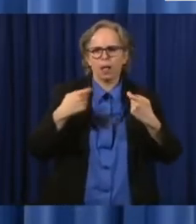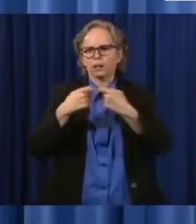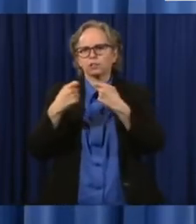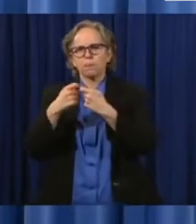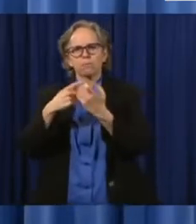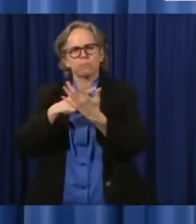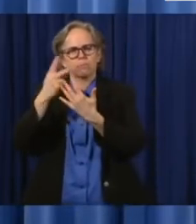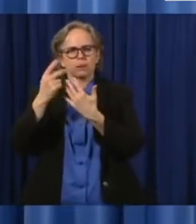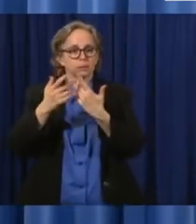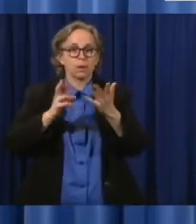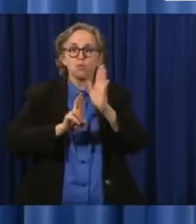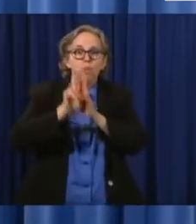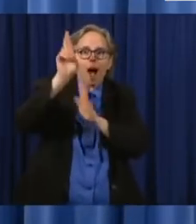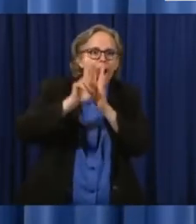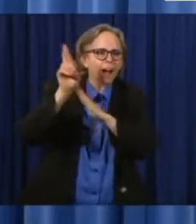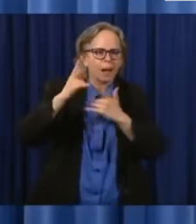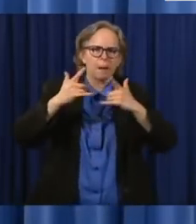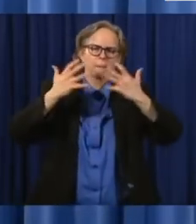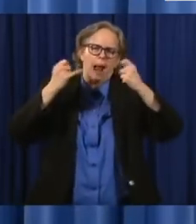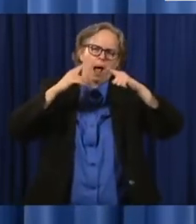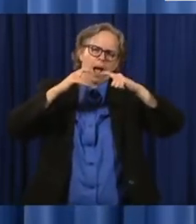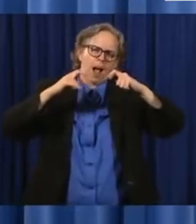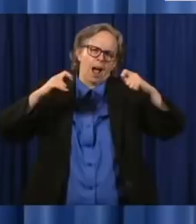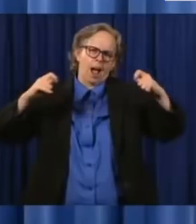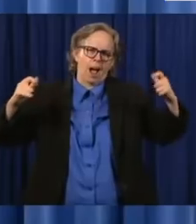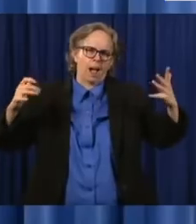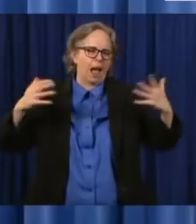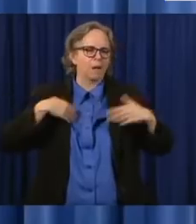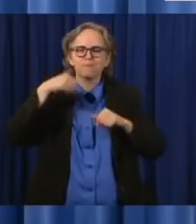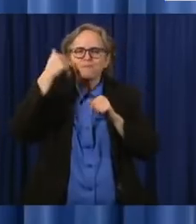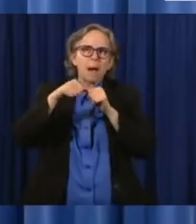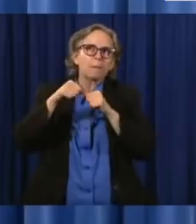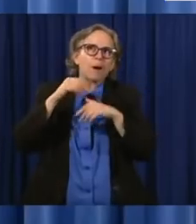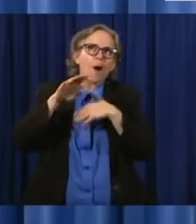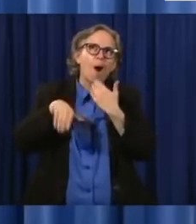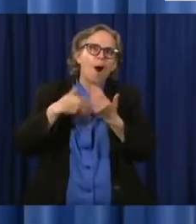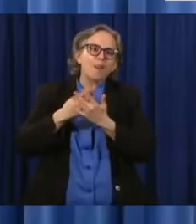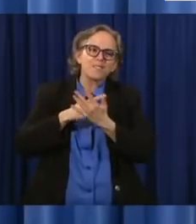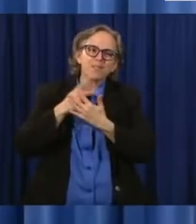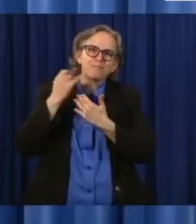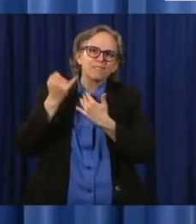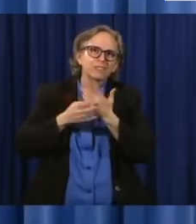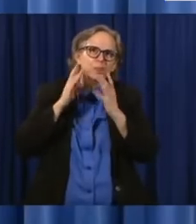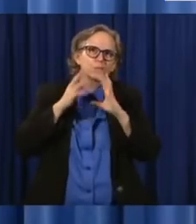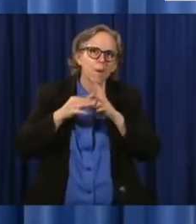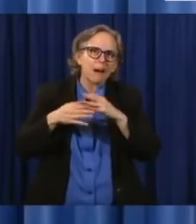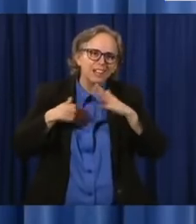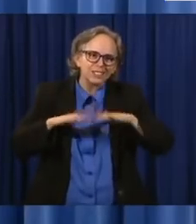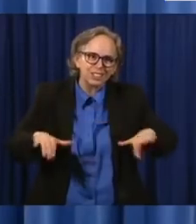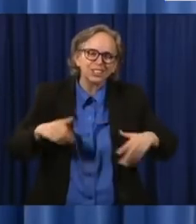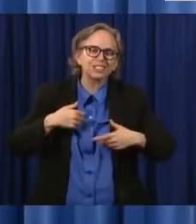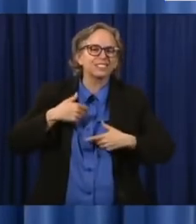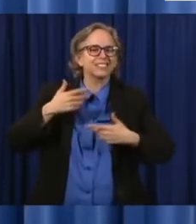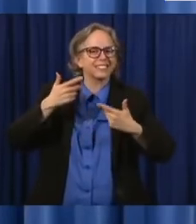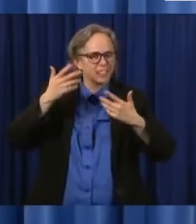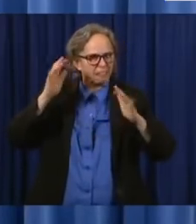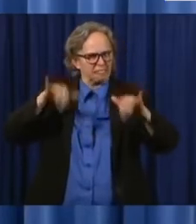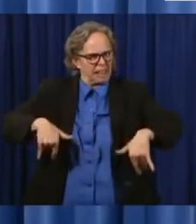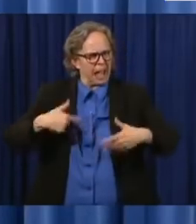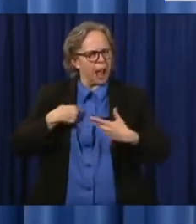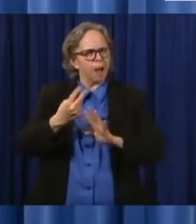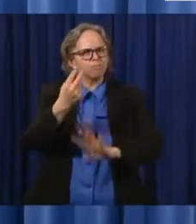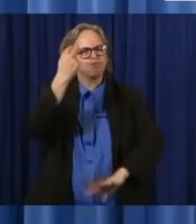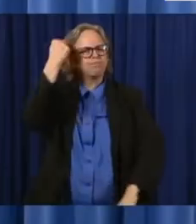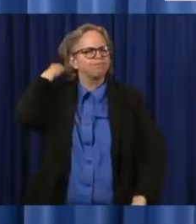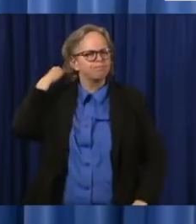rocket project, all kinds. I'm just thinking of different things that our kids have had. So what we would hope is that we can